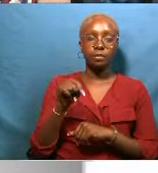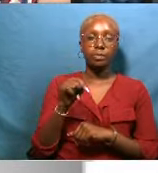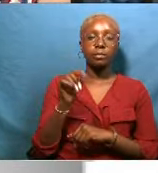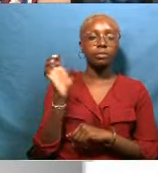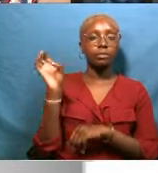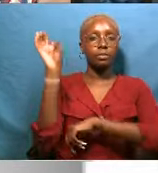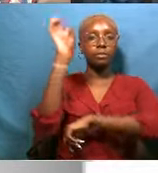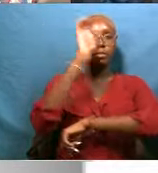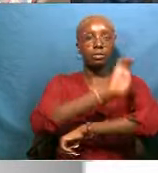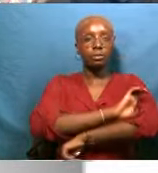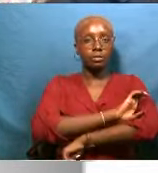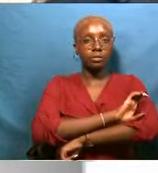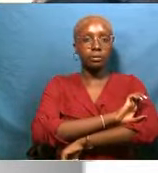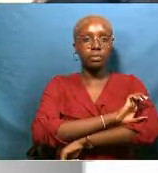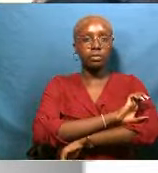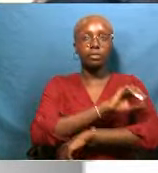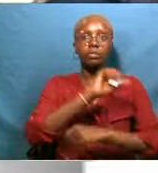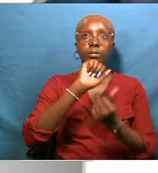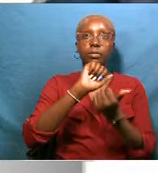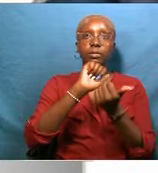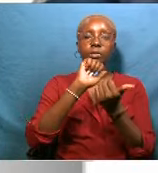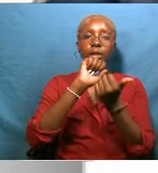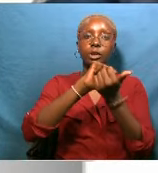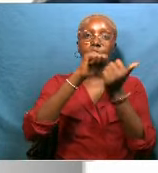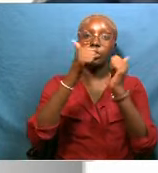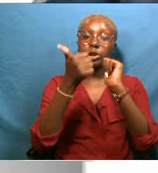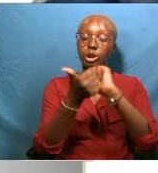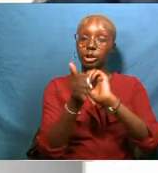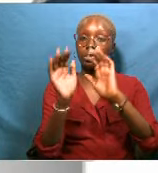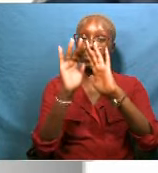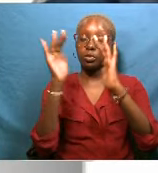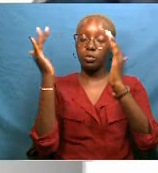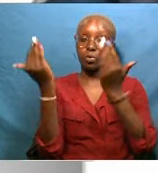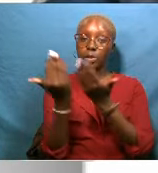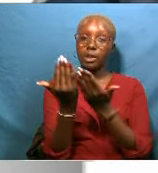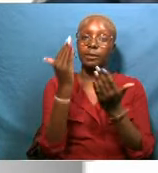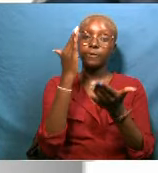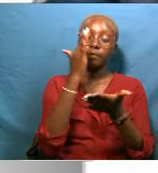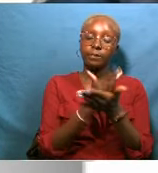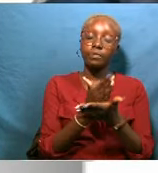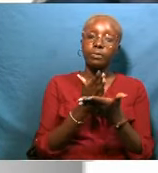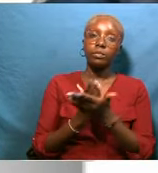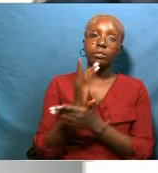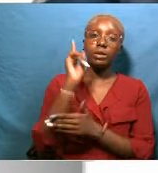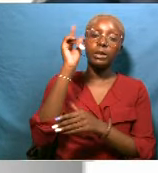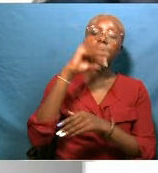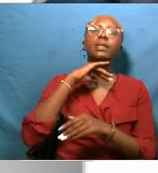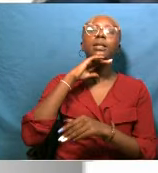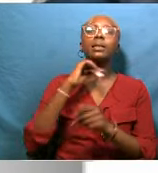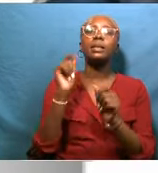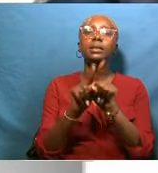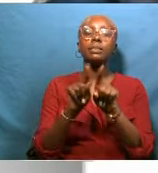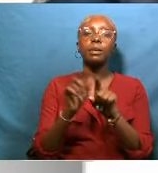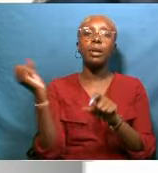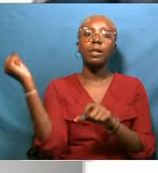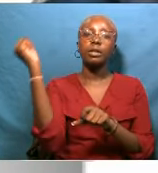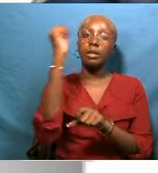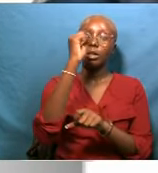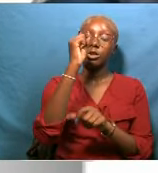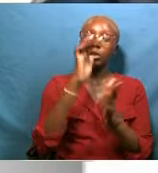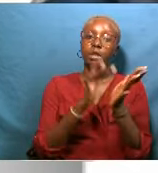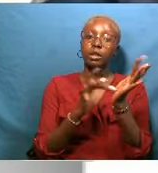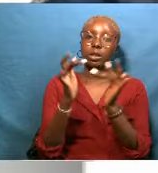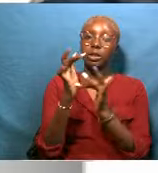Easter changed the world. By his death and resurrection,